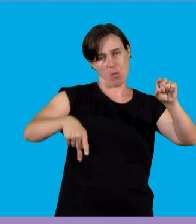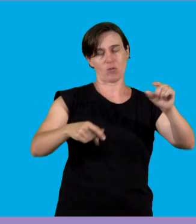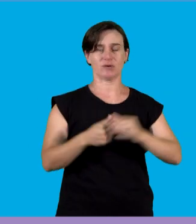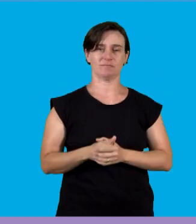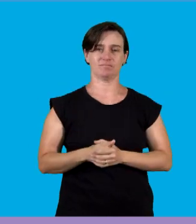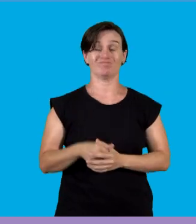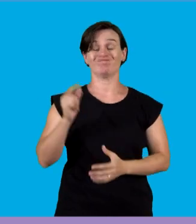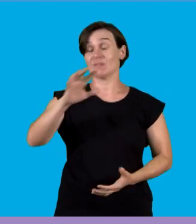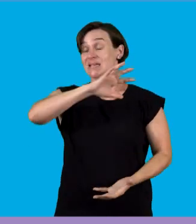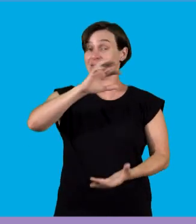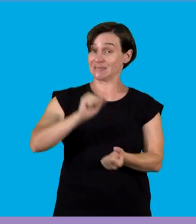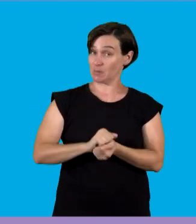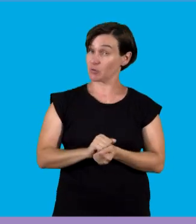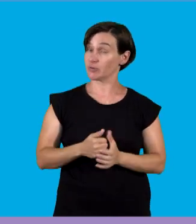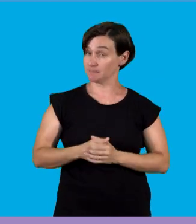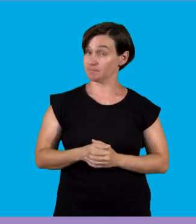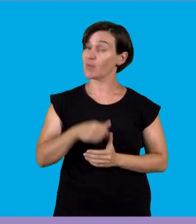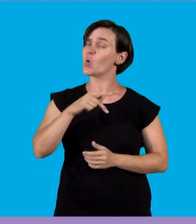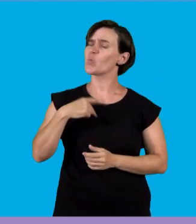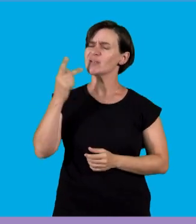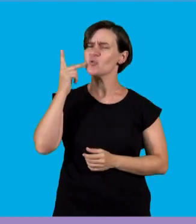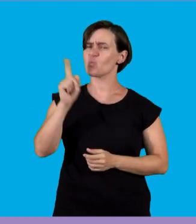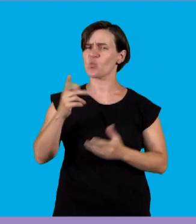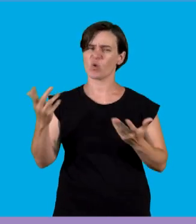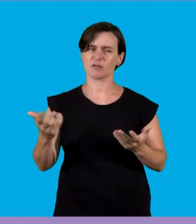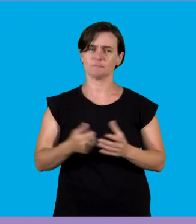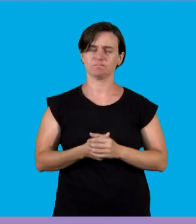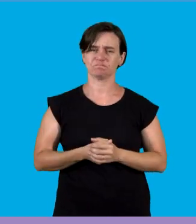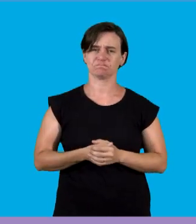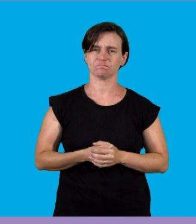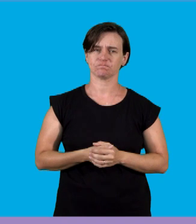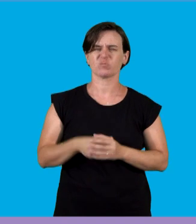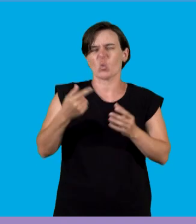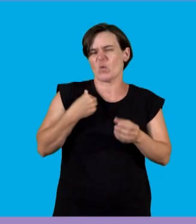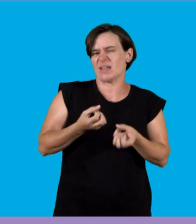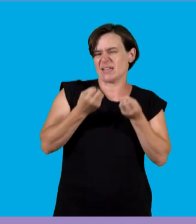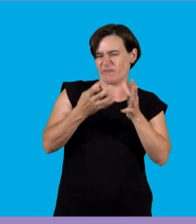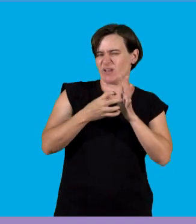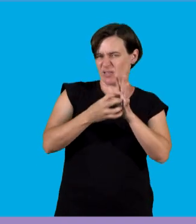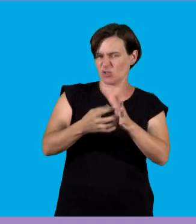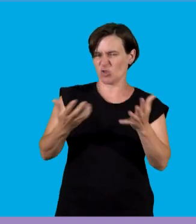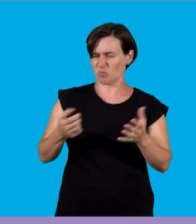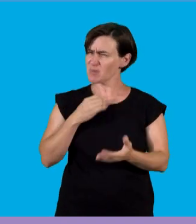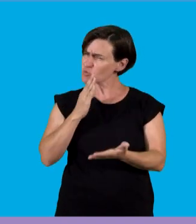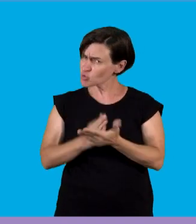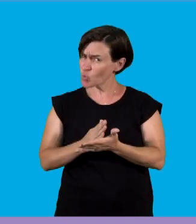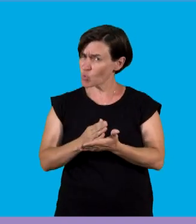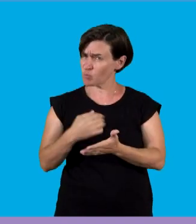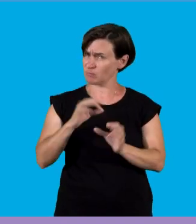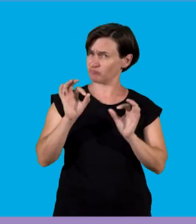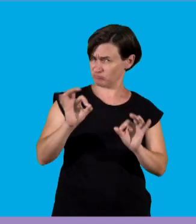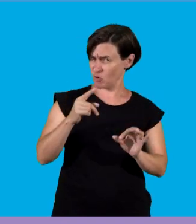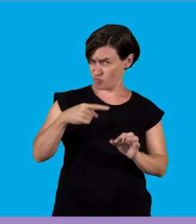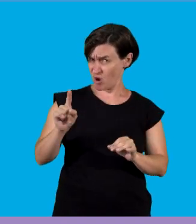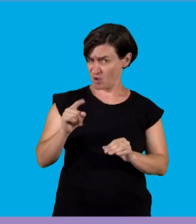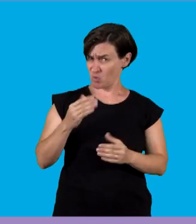in summary, we know that, or let's look at an example where we are using variables just so that we can make sure